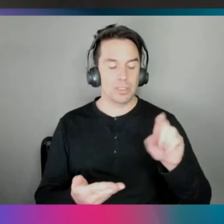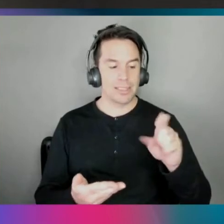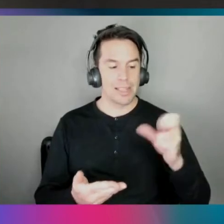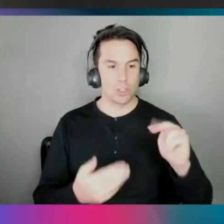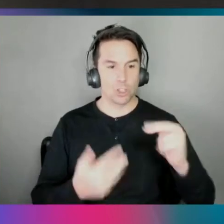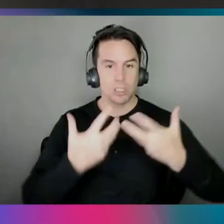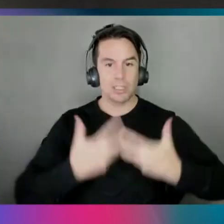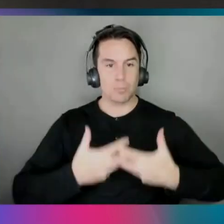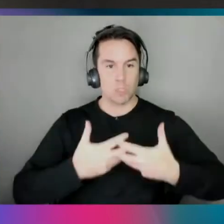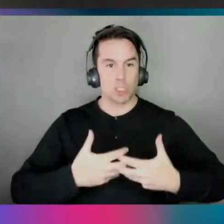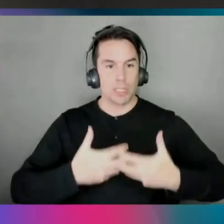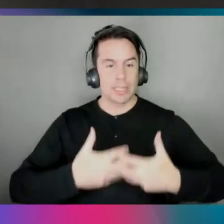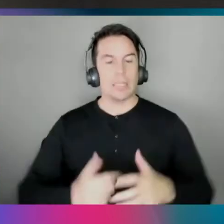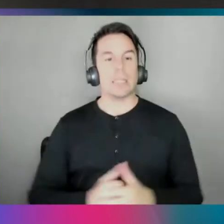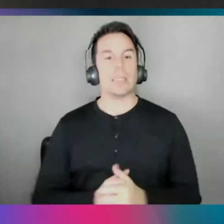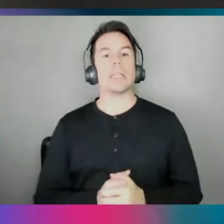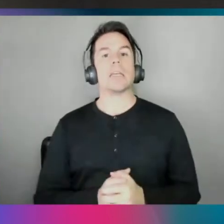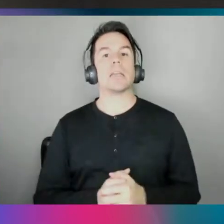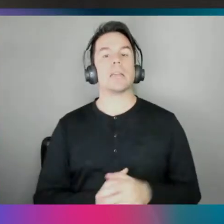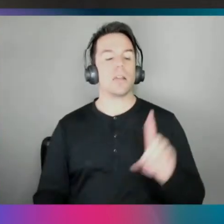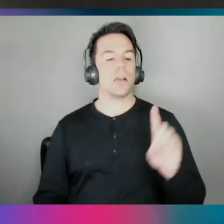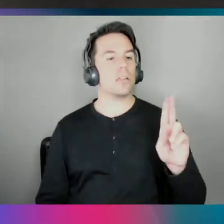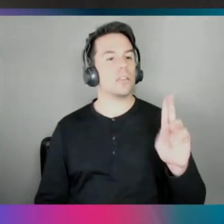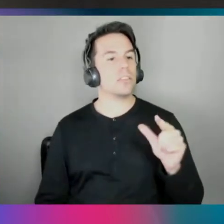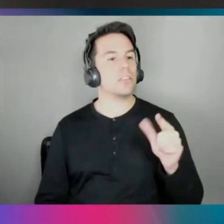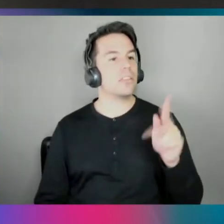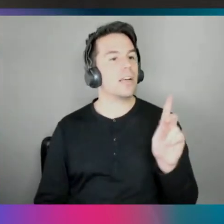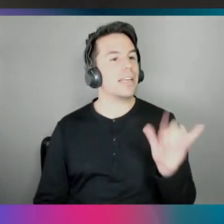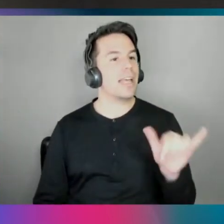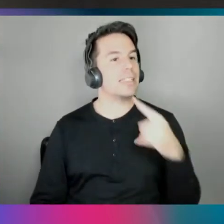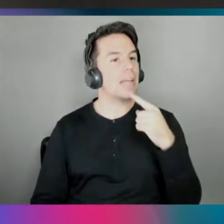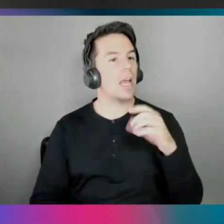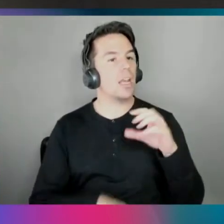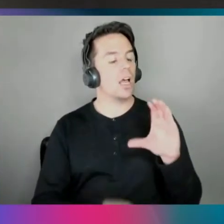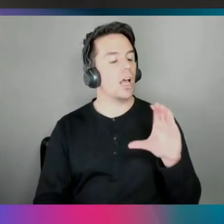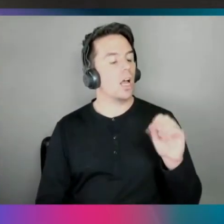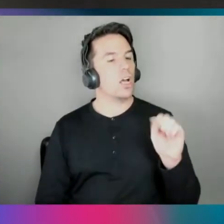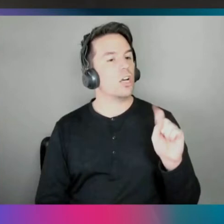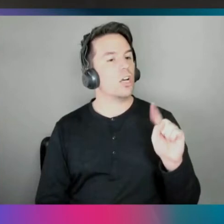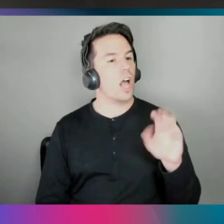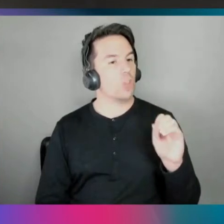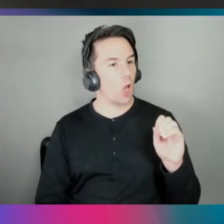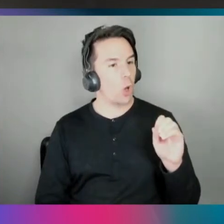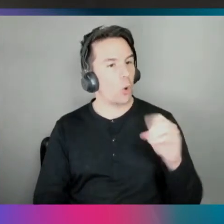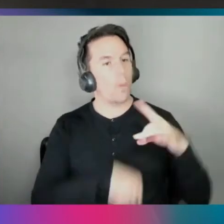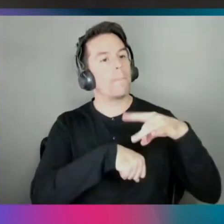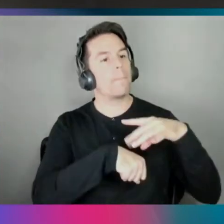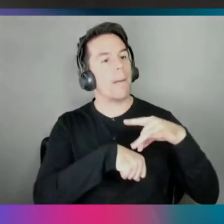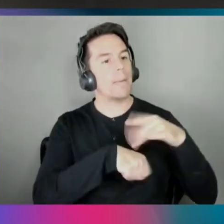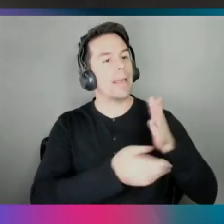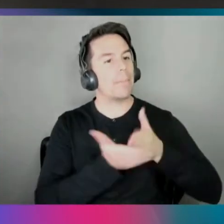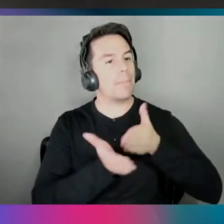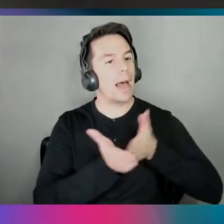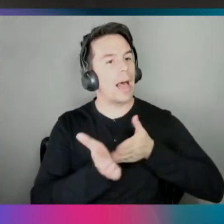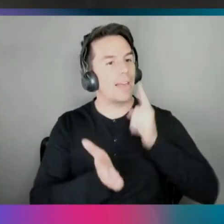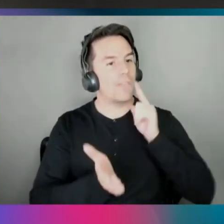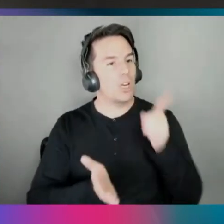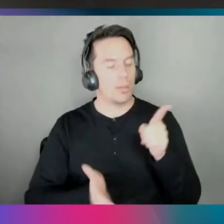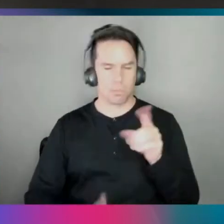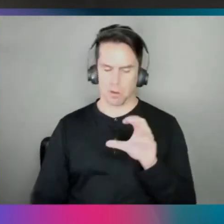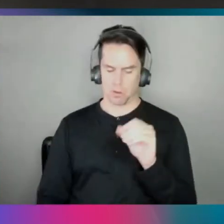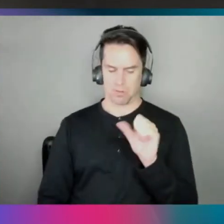All right, and Doug Kelly said Costco pumpkin pie for him. Oh, nice, nice. Costco pumpkin. That's pretty specific. Very specific.